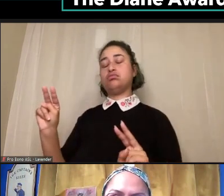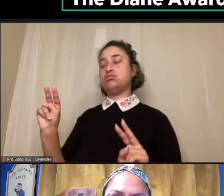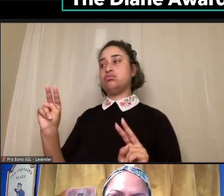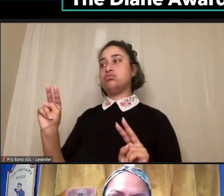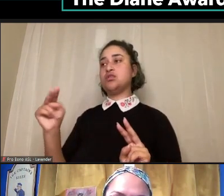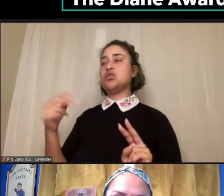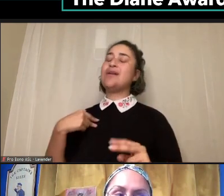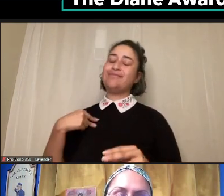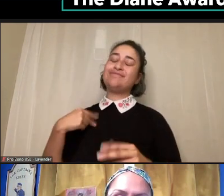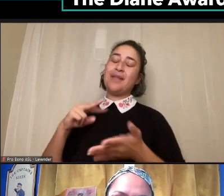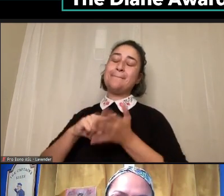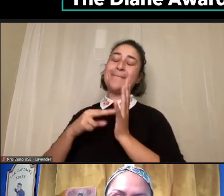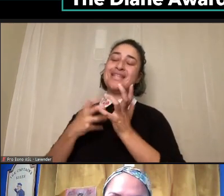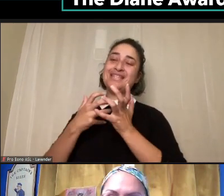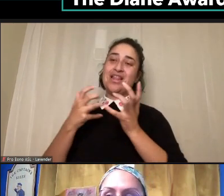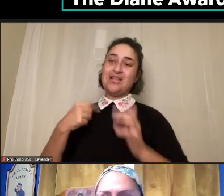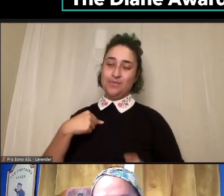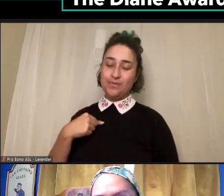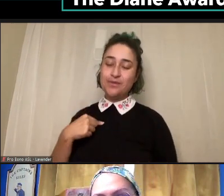lot to me. It means a lot to me.